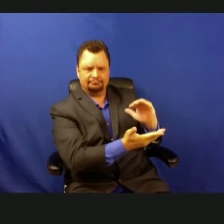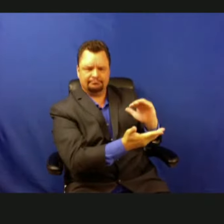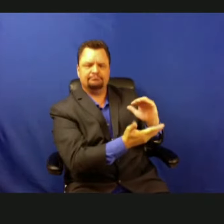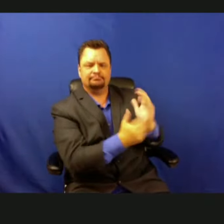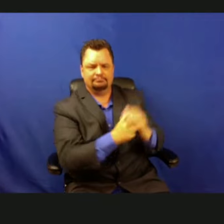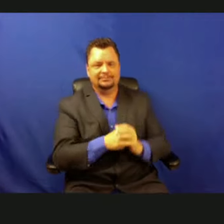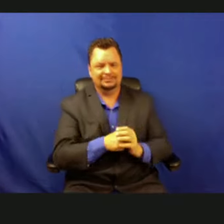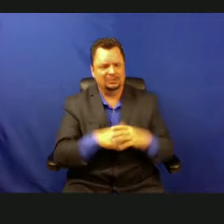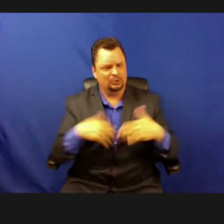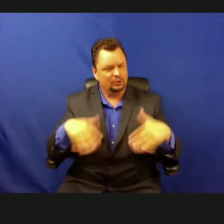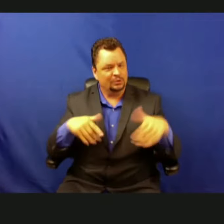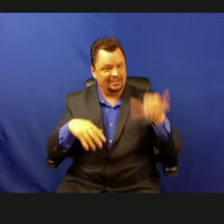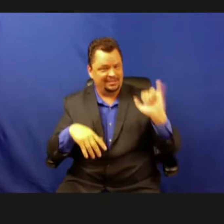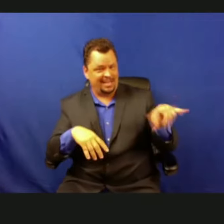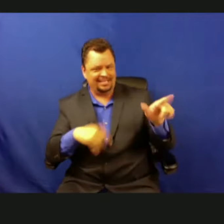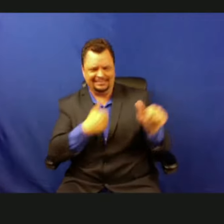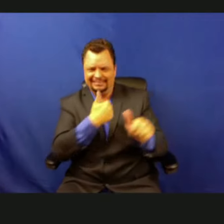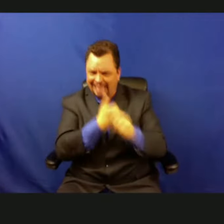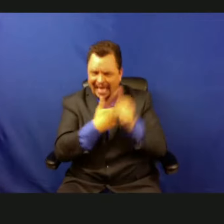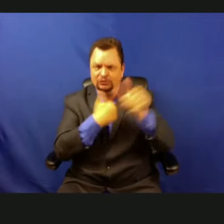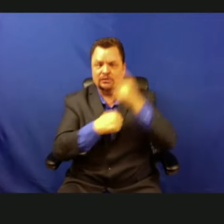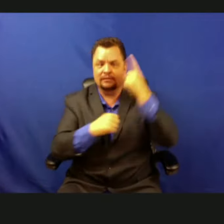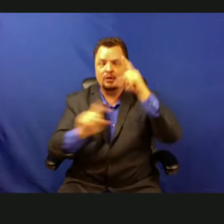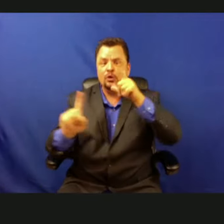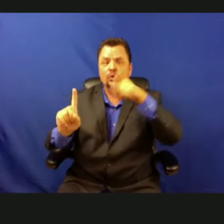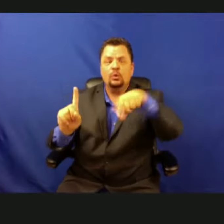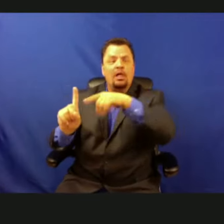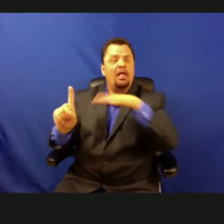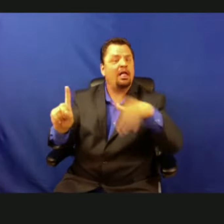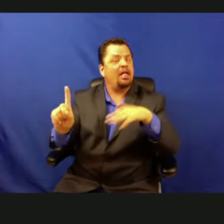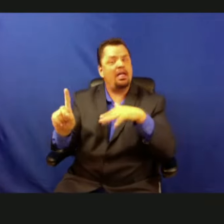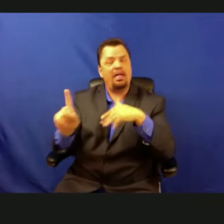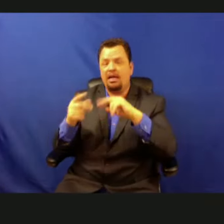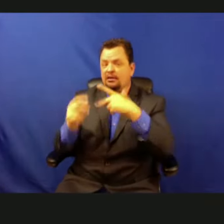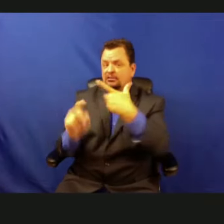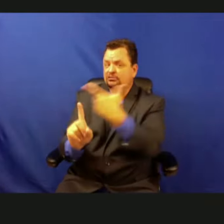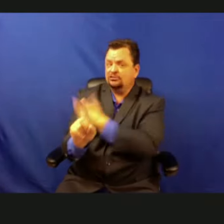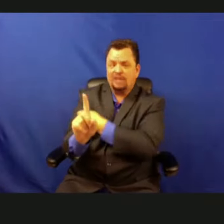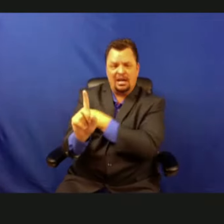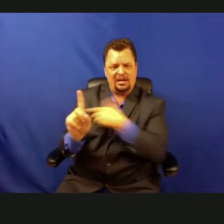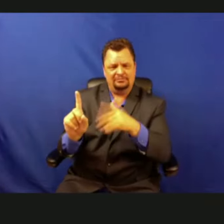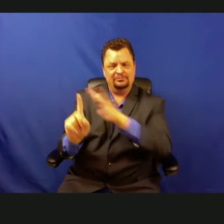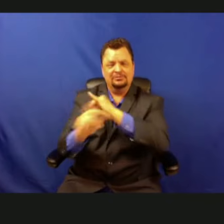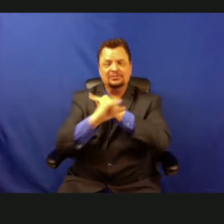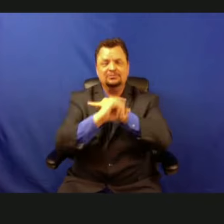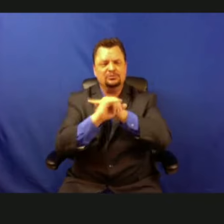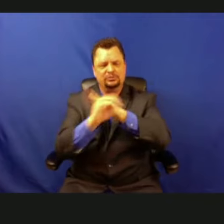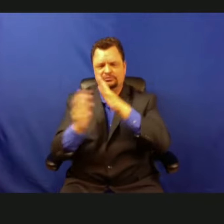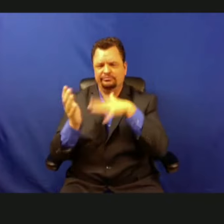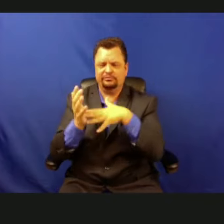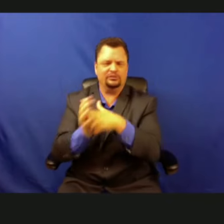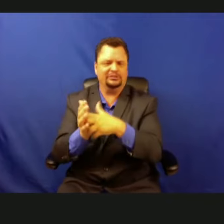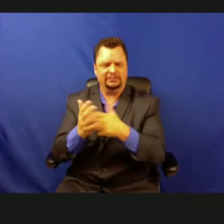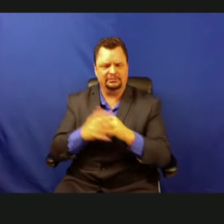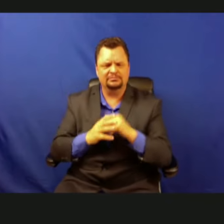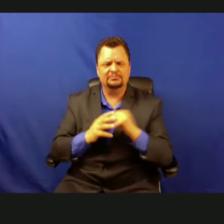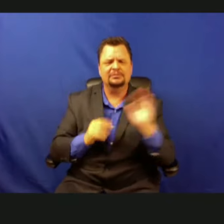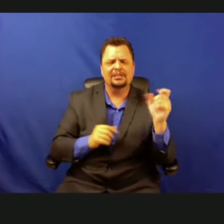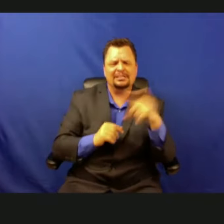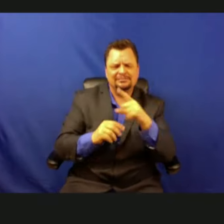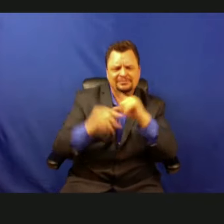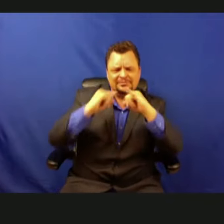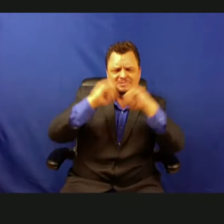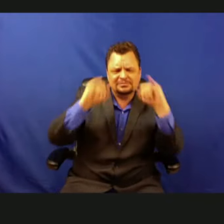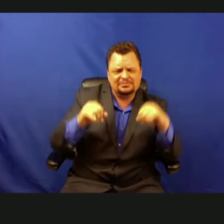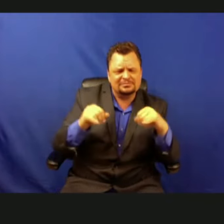about the border? Yes, we're seeing some pretty severe outbreaks, surges in Utah, Wyoming, all